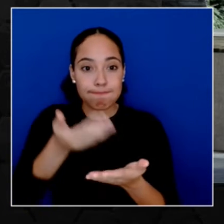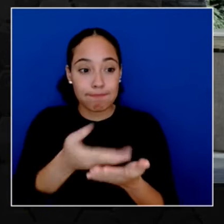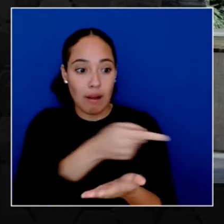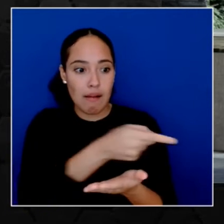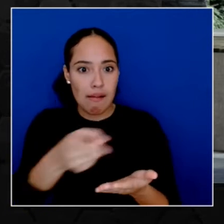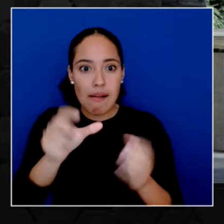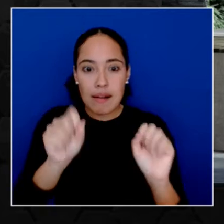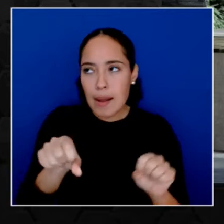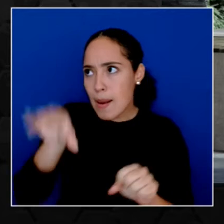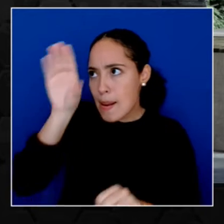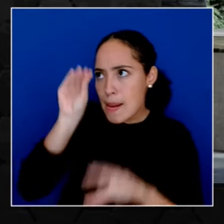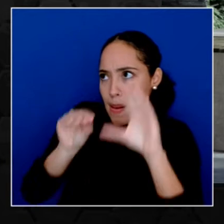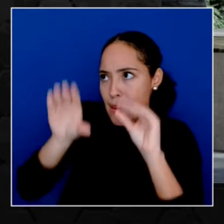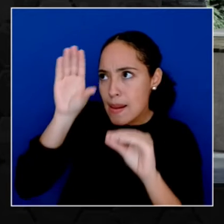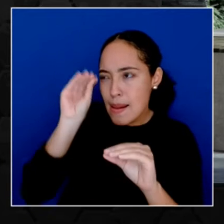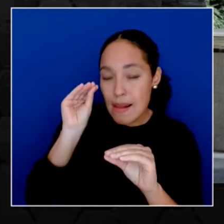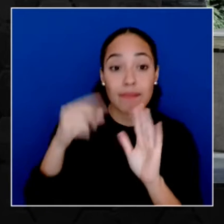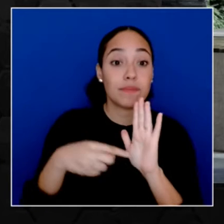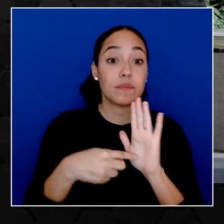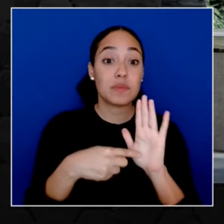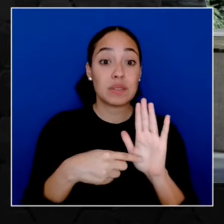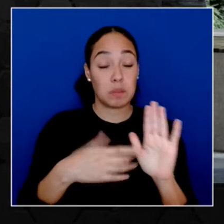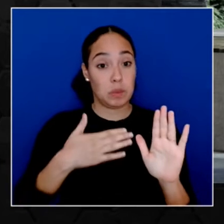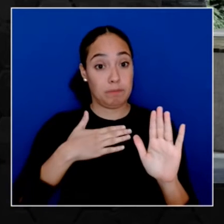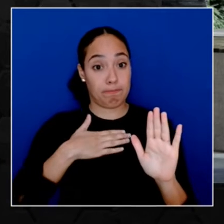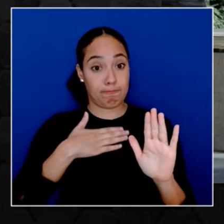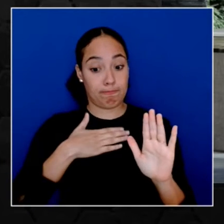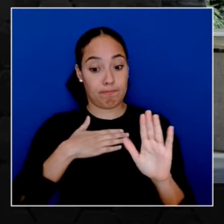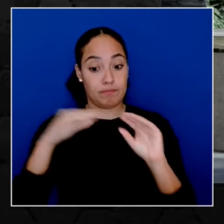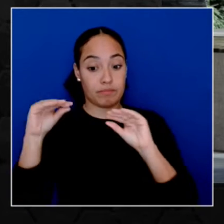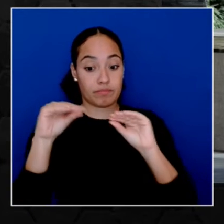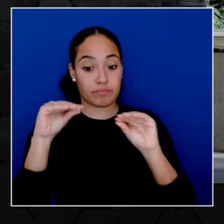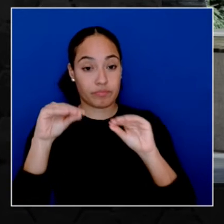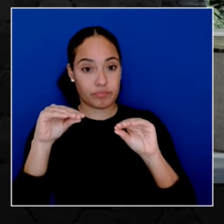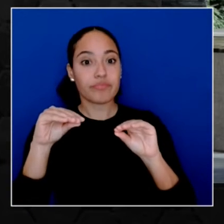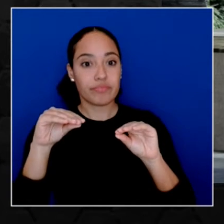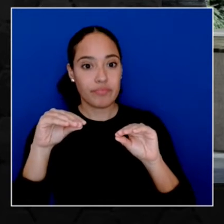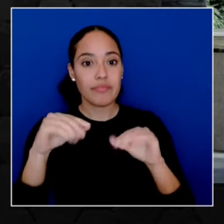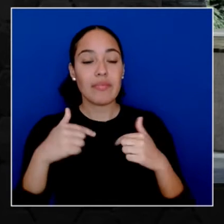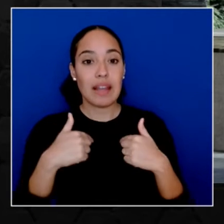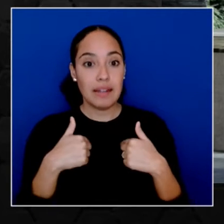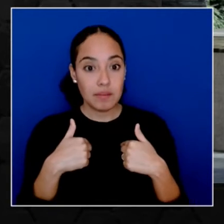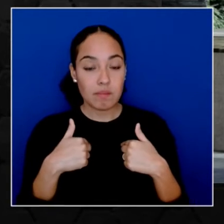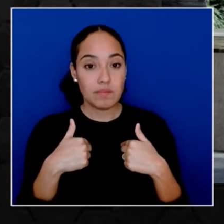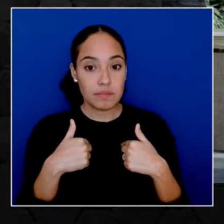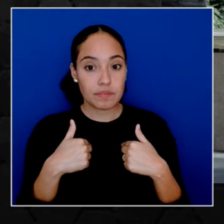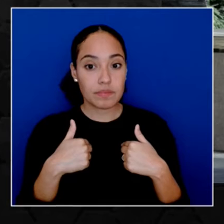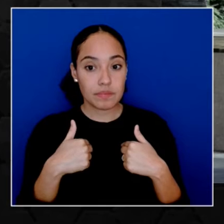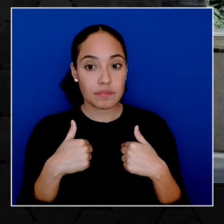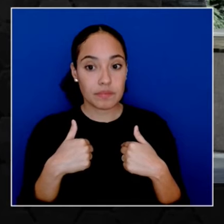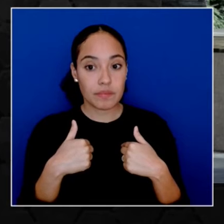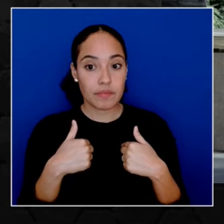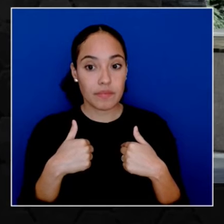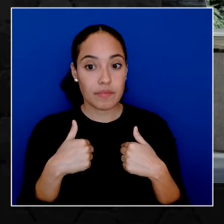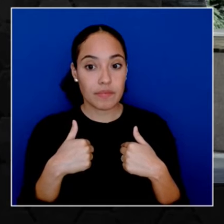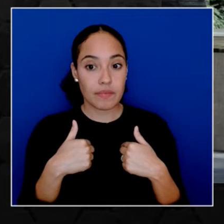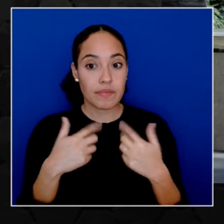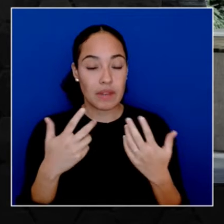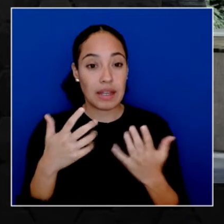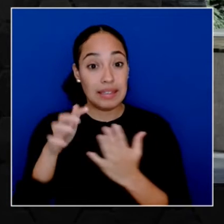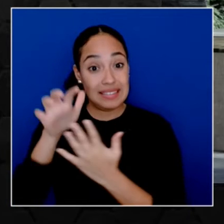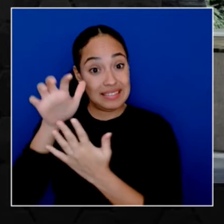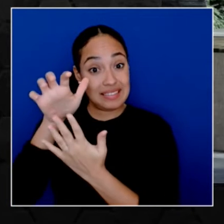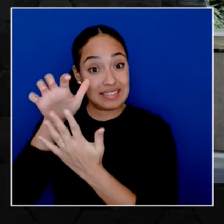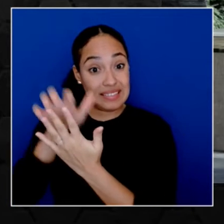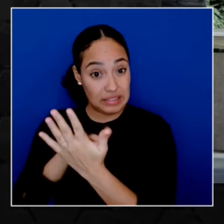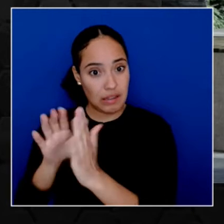their own time. For example, in my cases, I usually start from the text-based style of